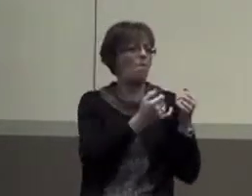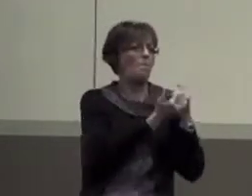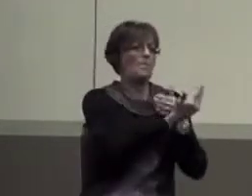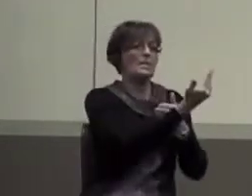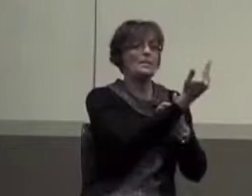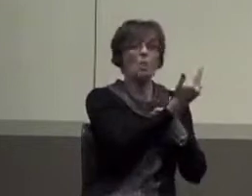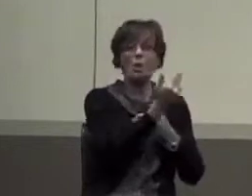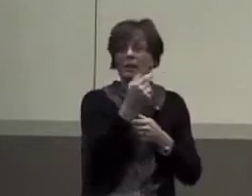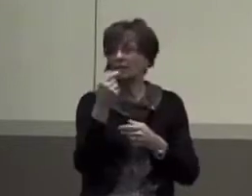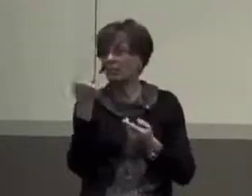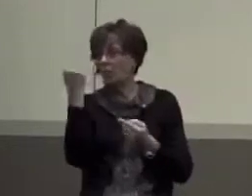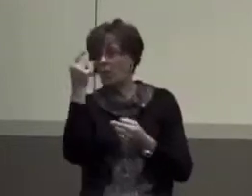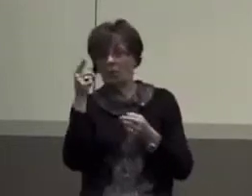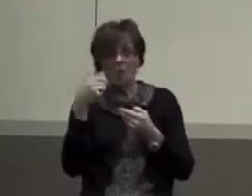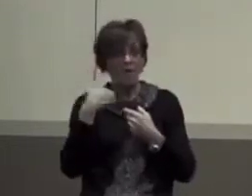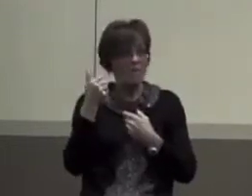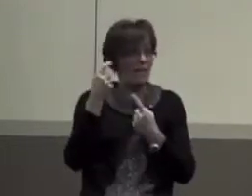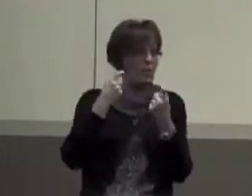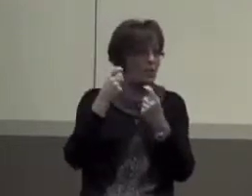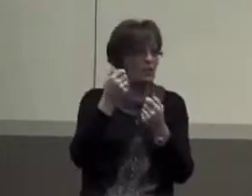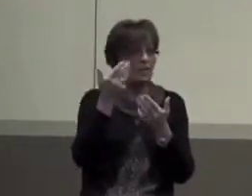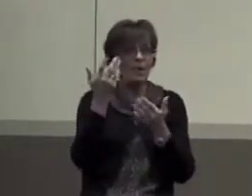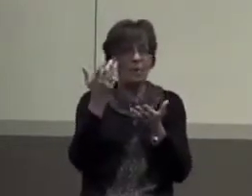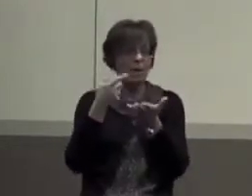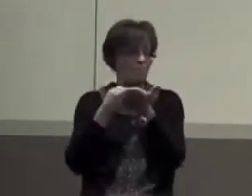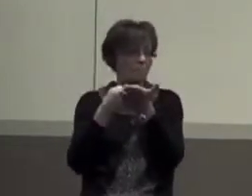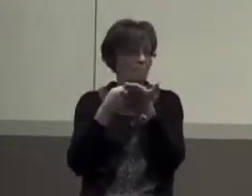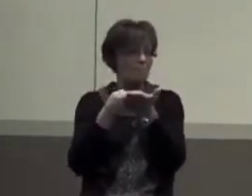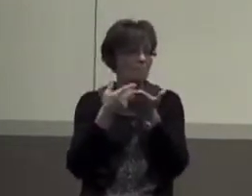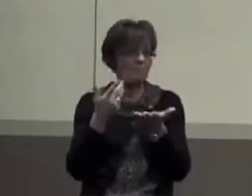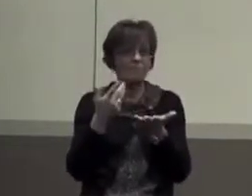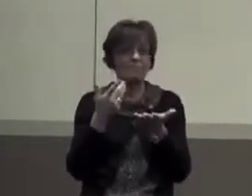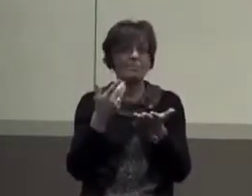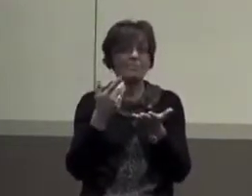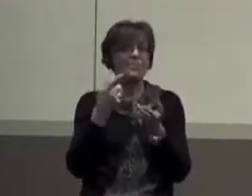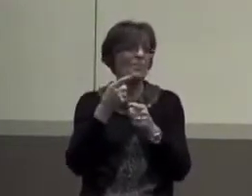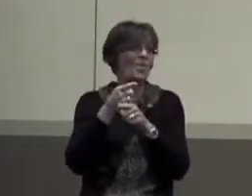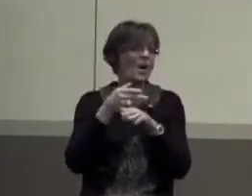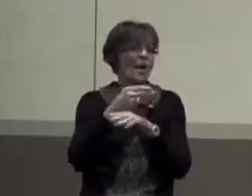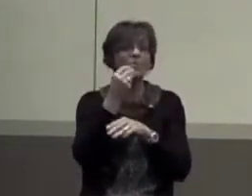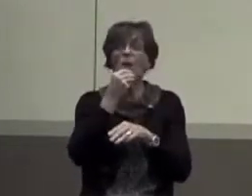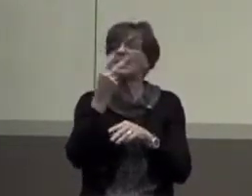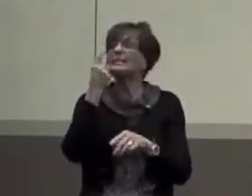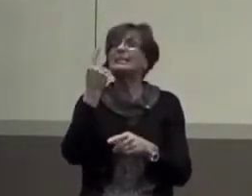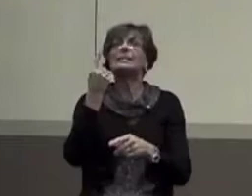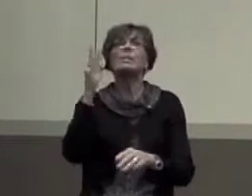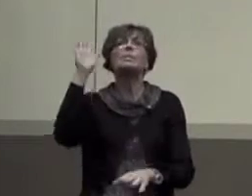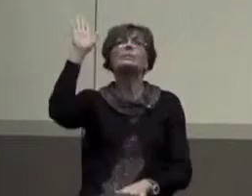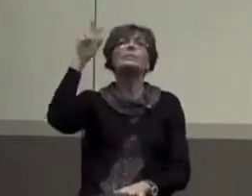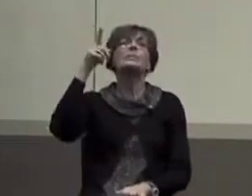anything they wanted to talk about right after lunch. And I see a hand already.